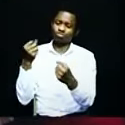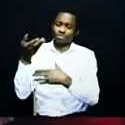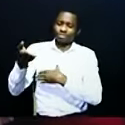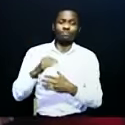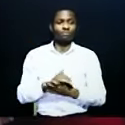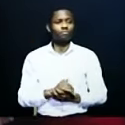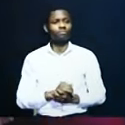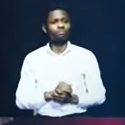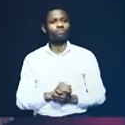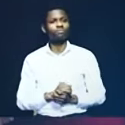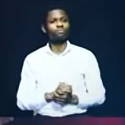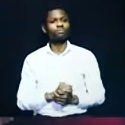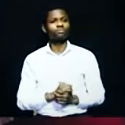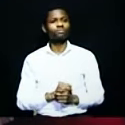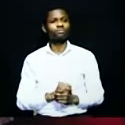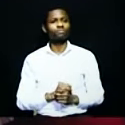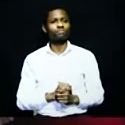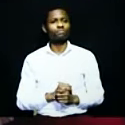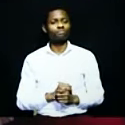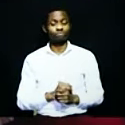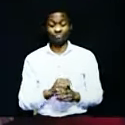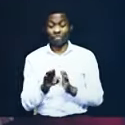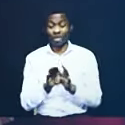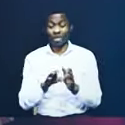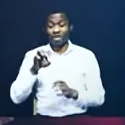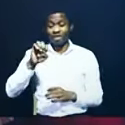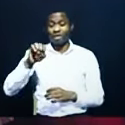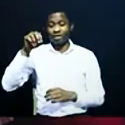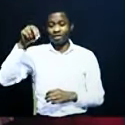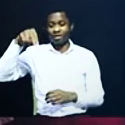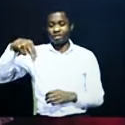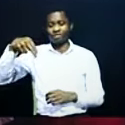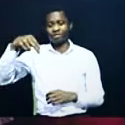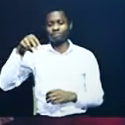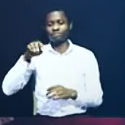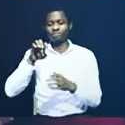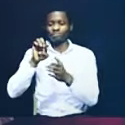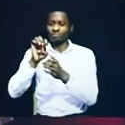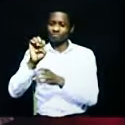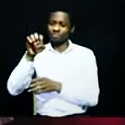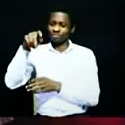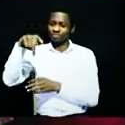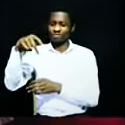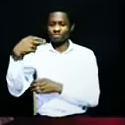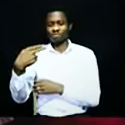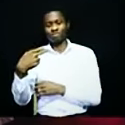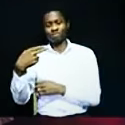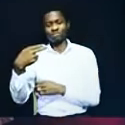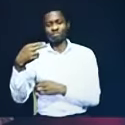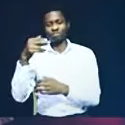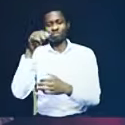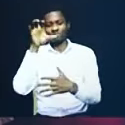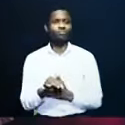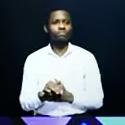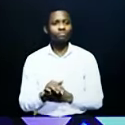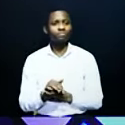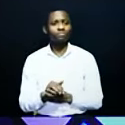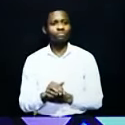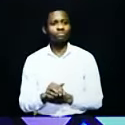ahoden ewom. See Ephesians 5:19. Ephesians 4:19 num chichemu dunkron. In the assembly of the saints,